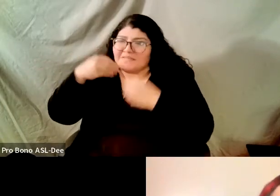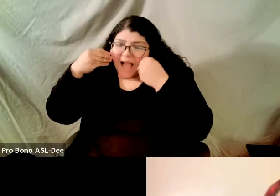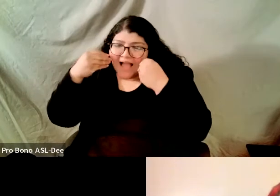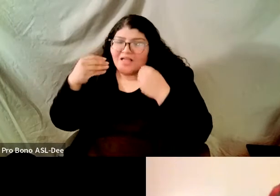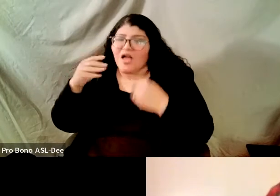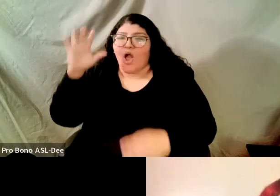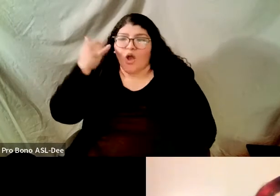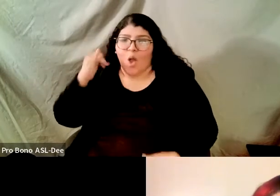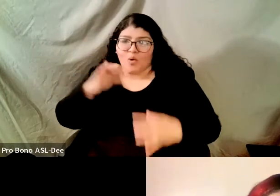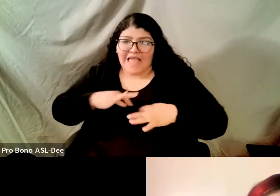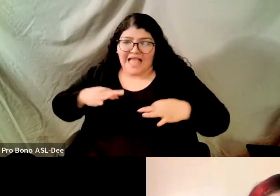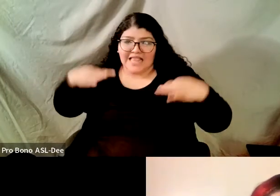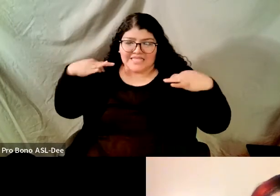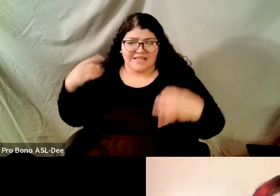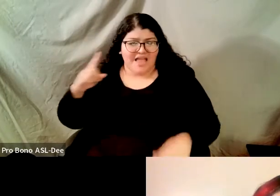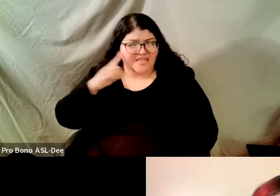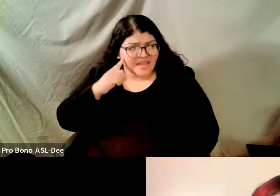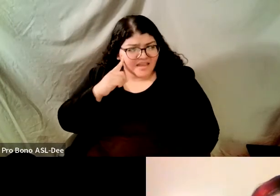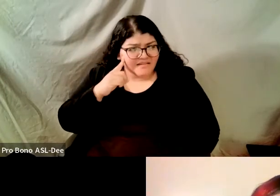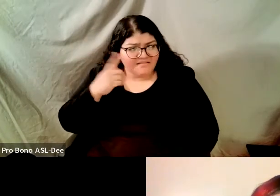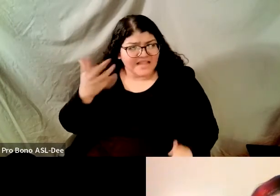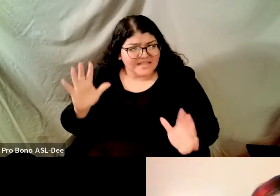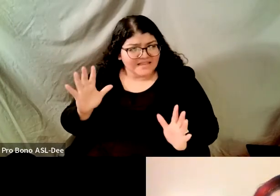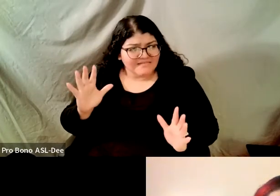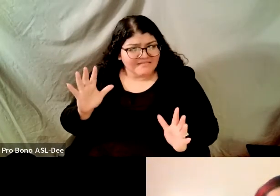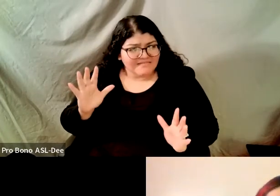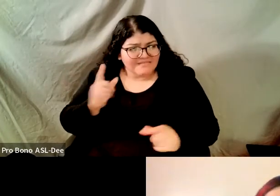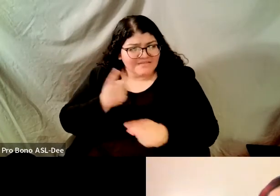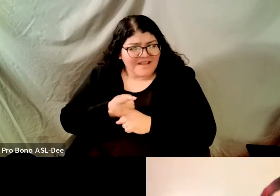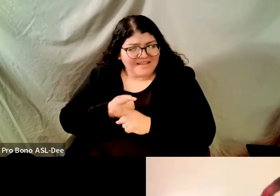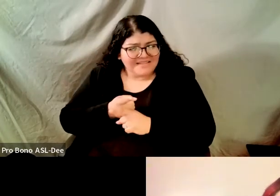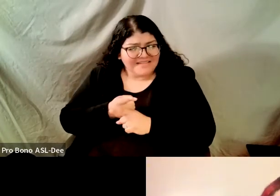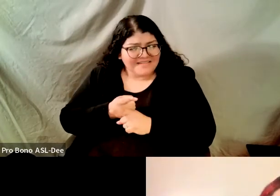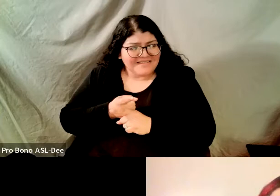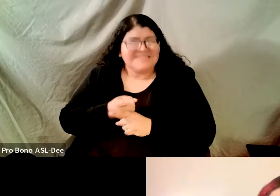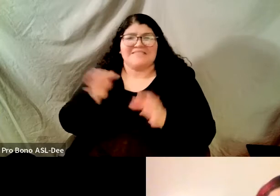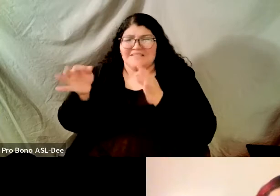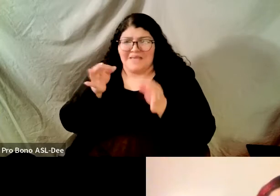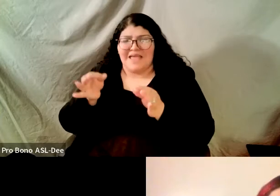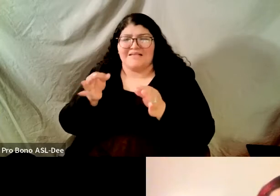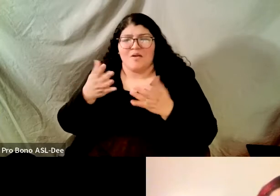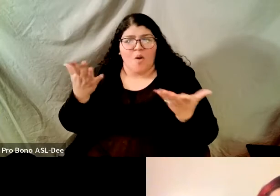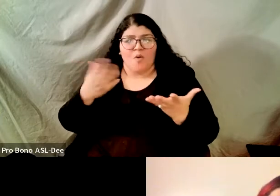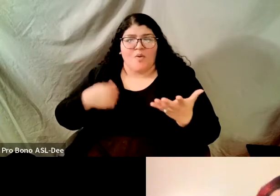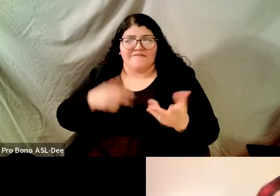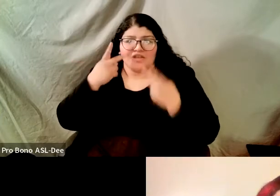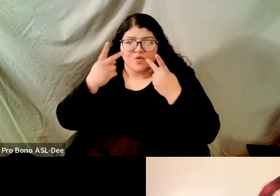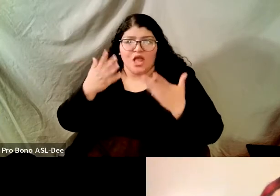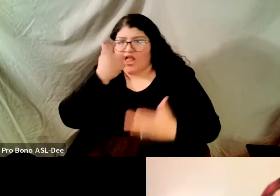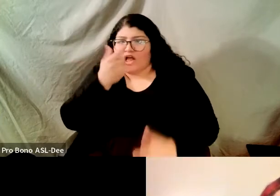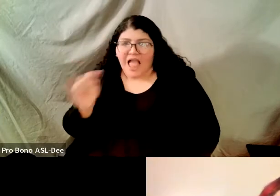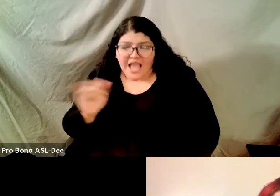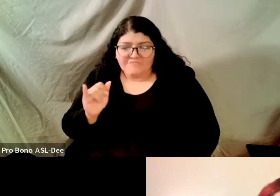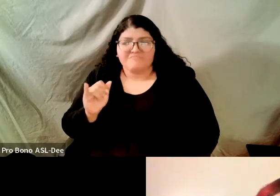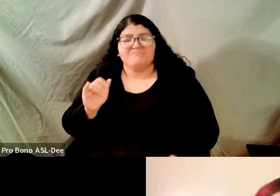on. And I think we have that covered. Okay, so anyway. So let's